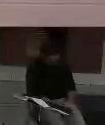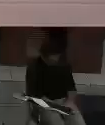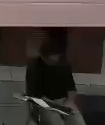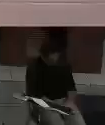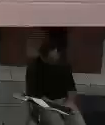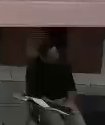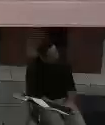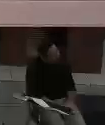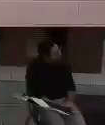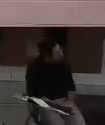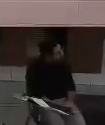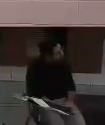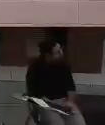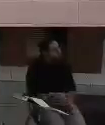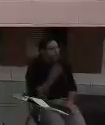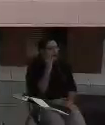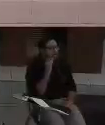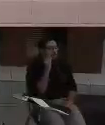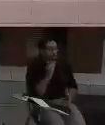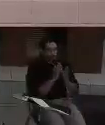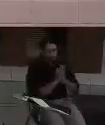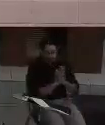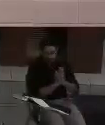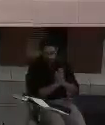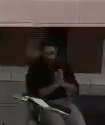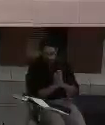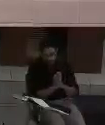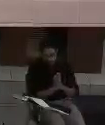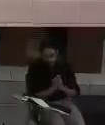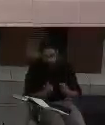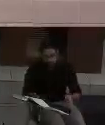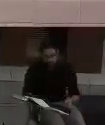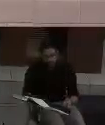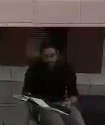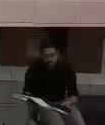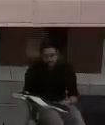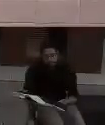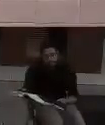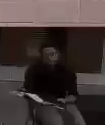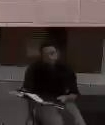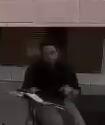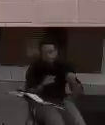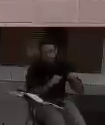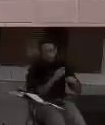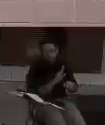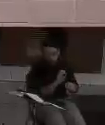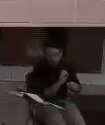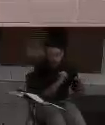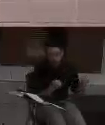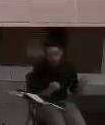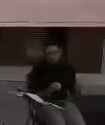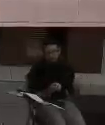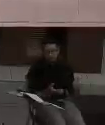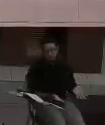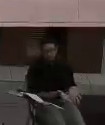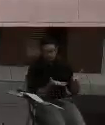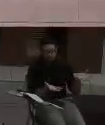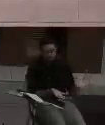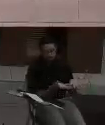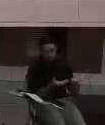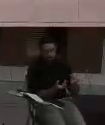The experience of prayer, as I have been describing it, can be nurtured and cultivated. It